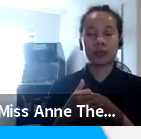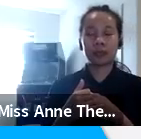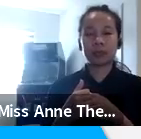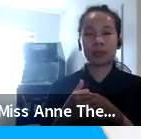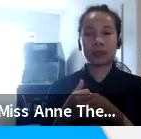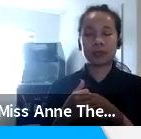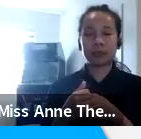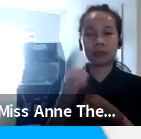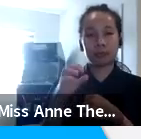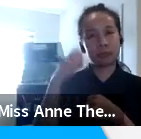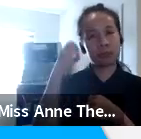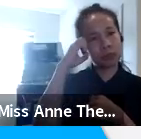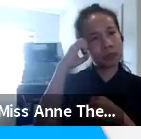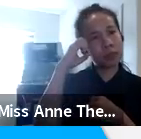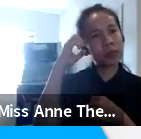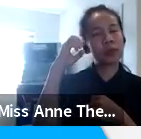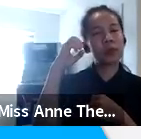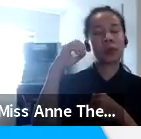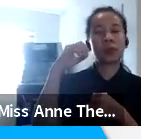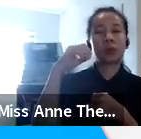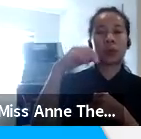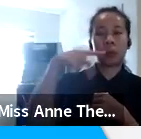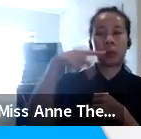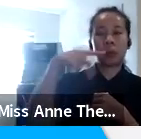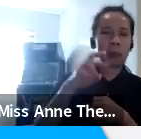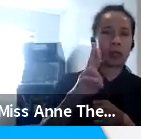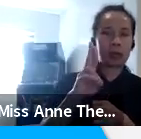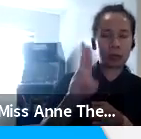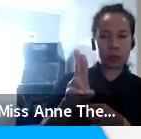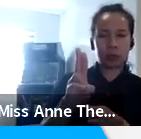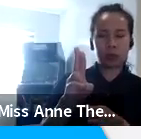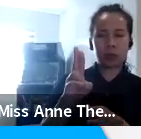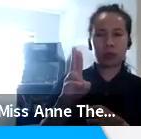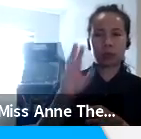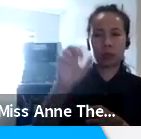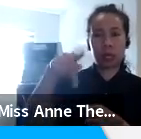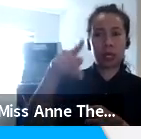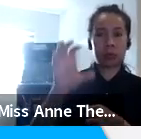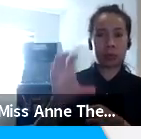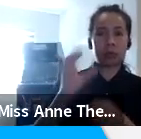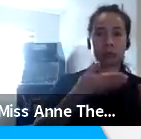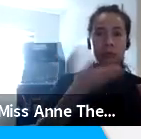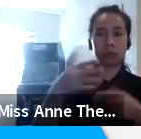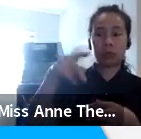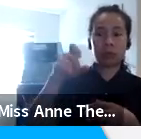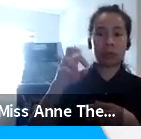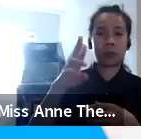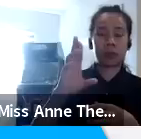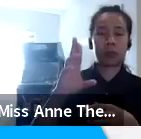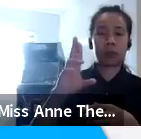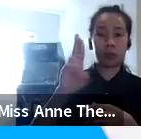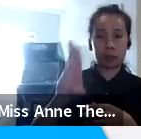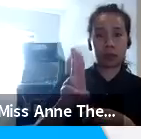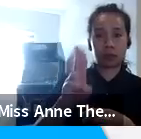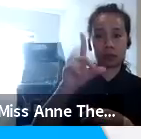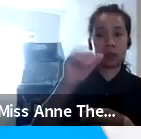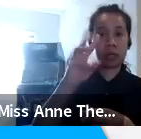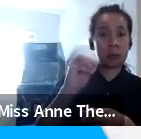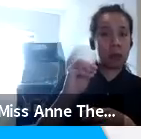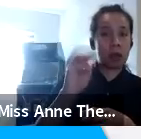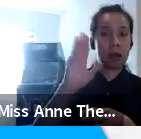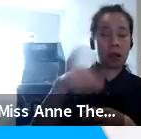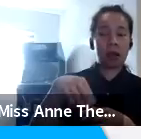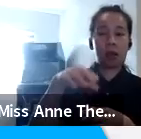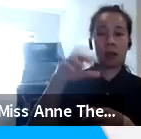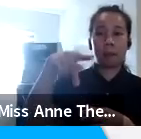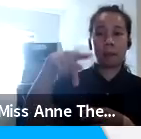Europe, Peru. APEC brought me to Peru, Lima, Peru. Unfortunately, I was